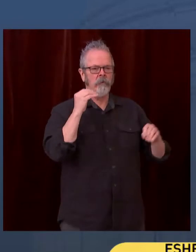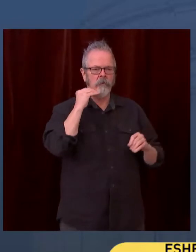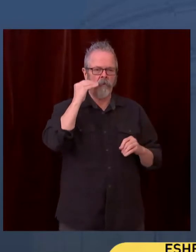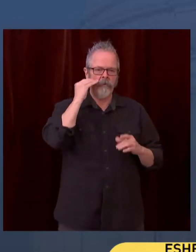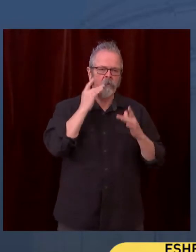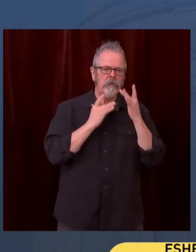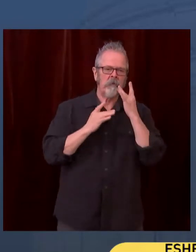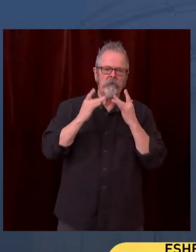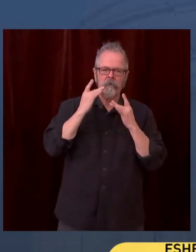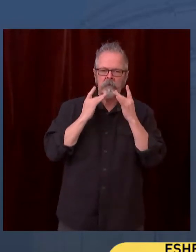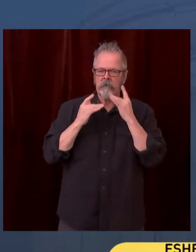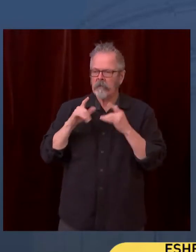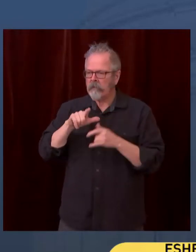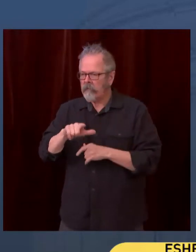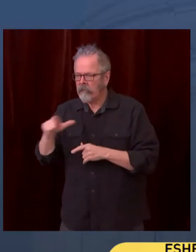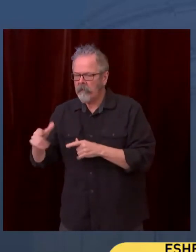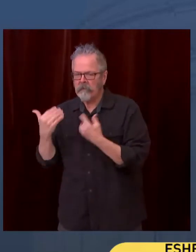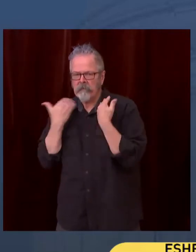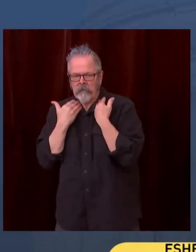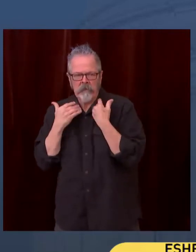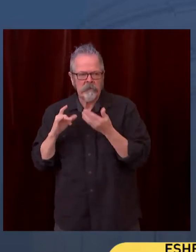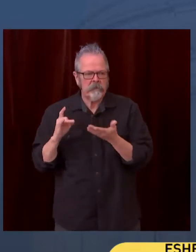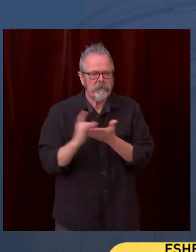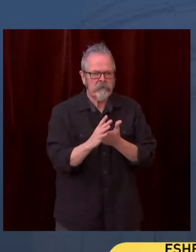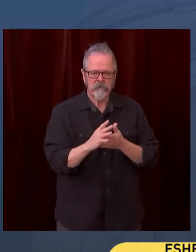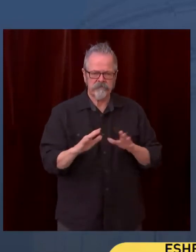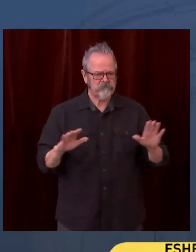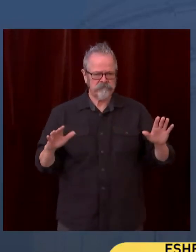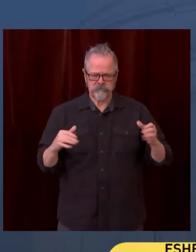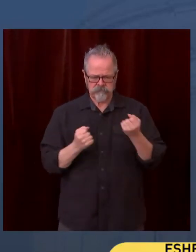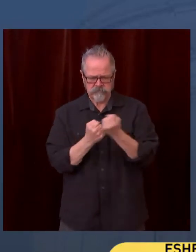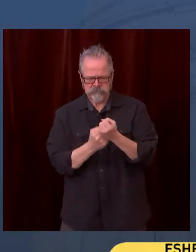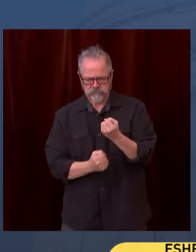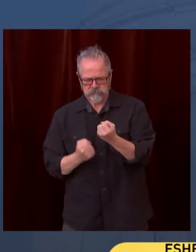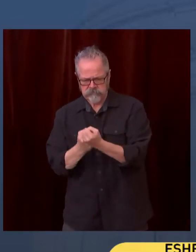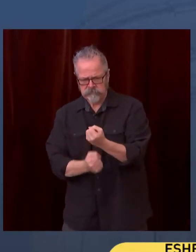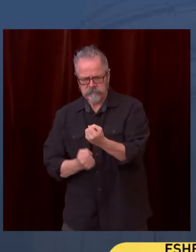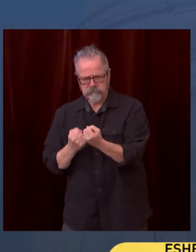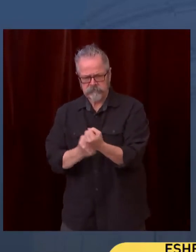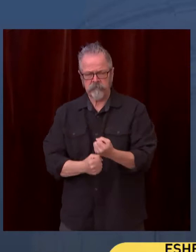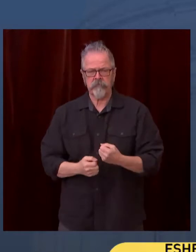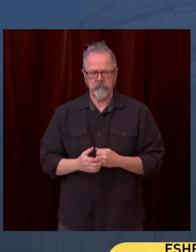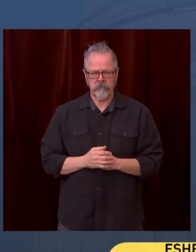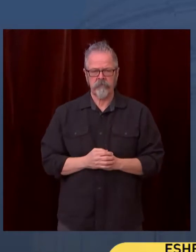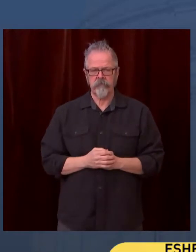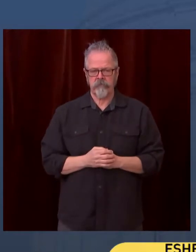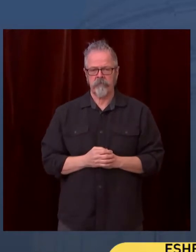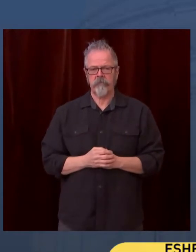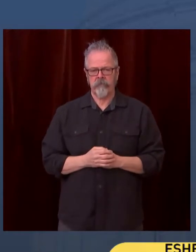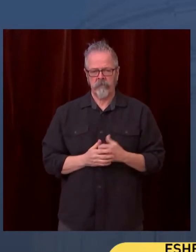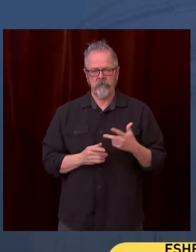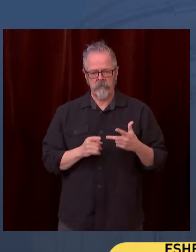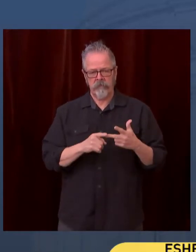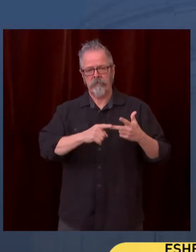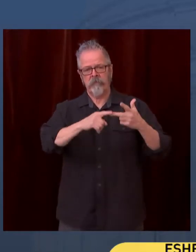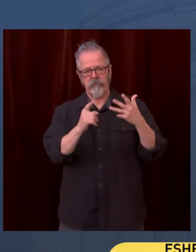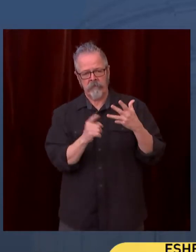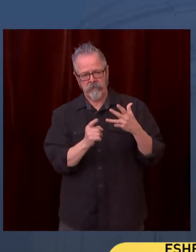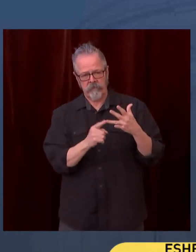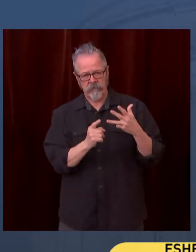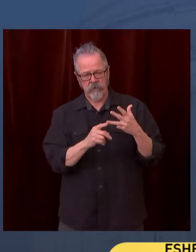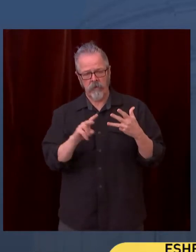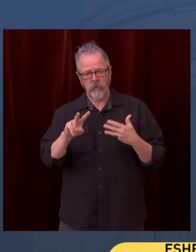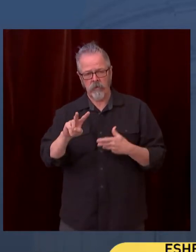such difficulty during this pandemic. It also importantly provides $240 million for business